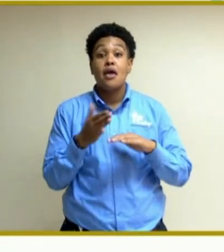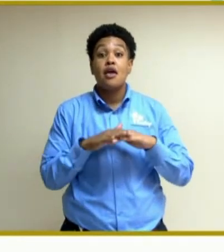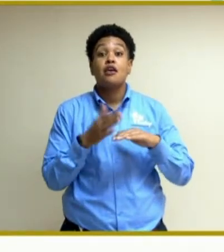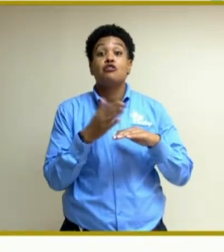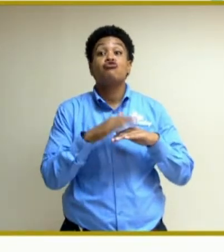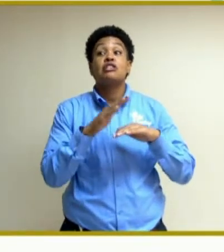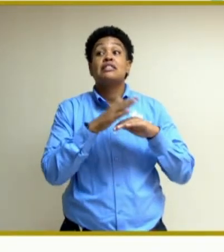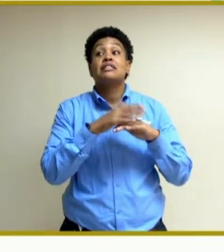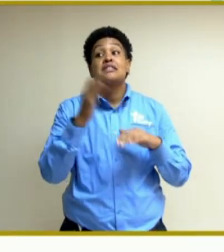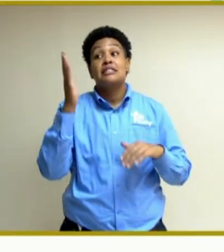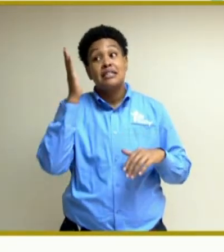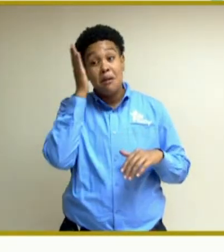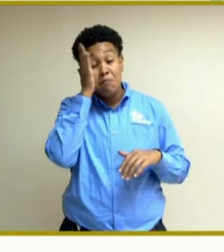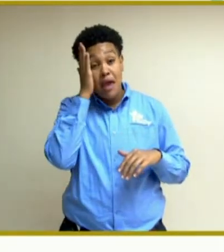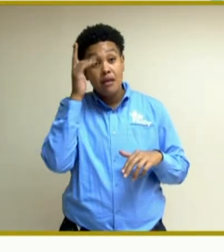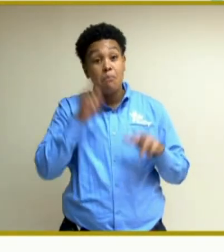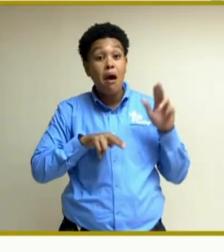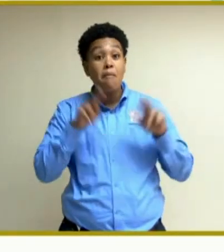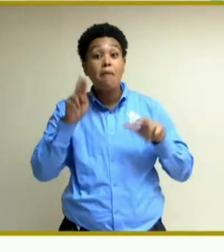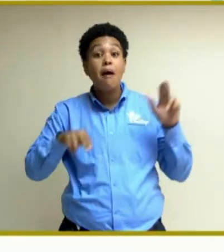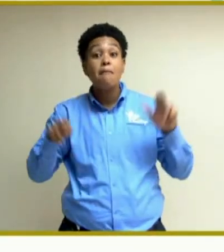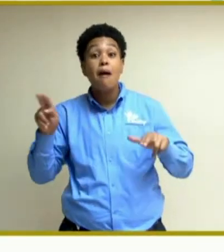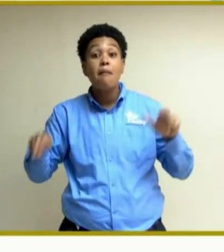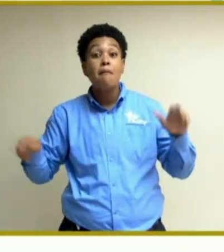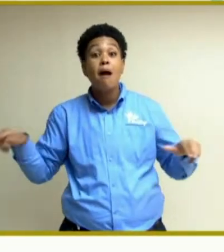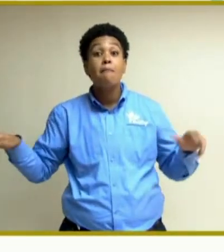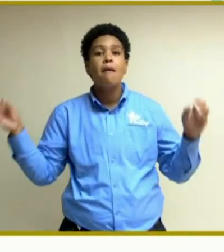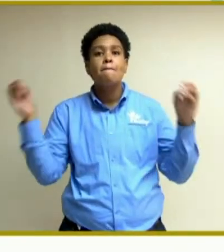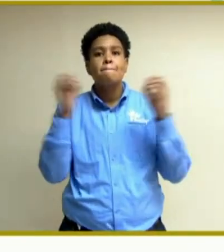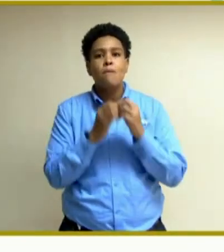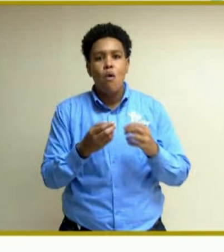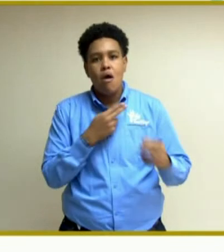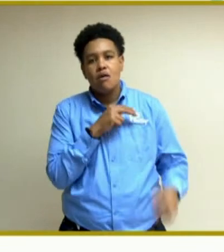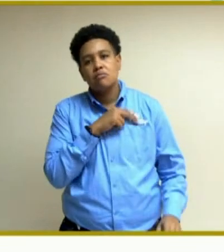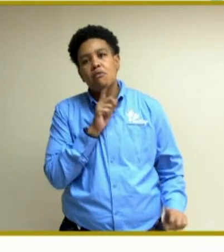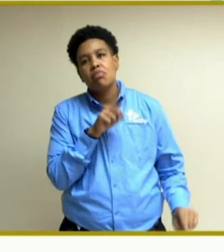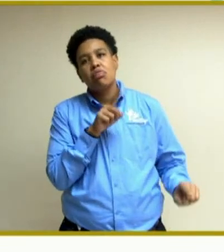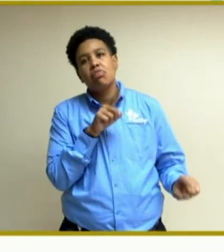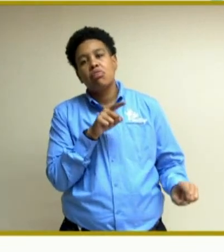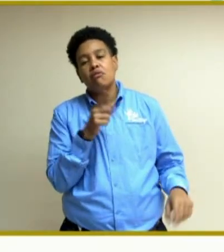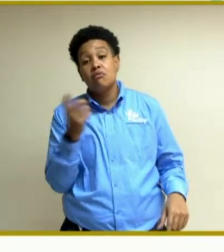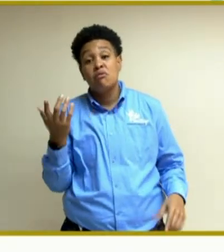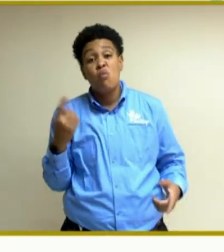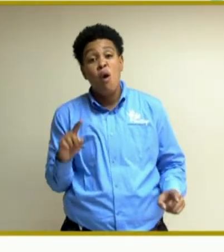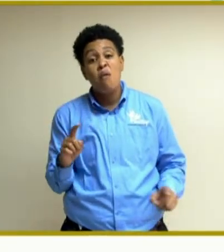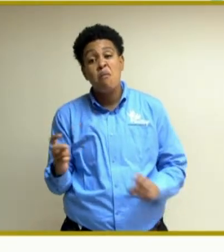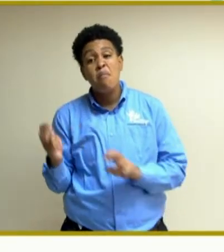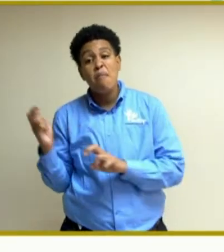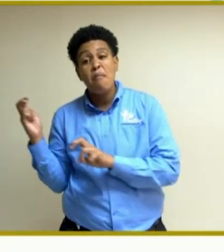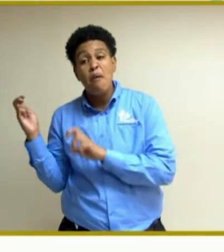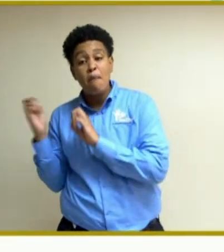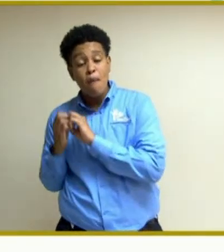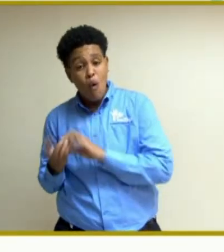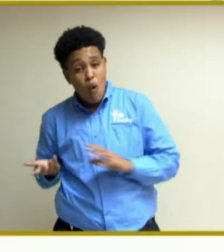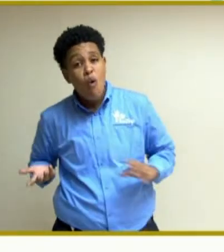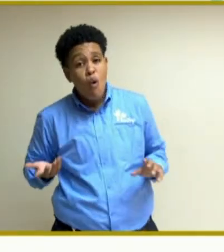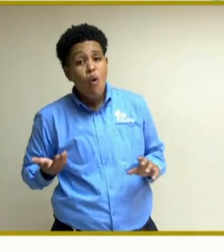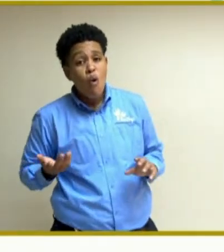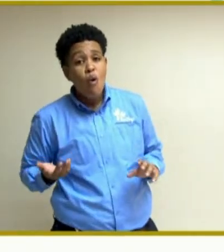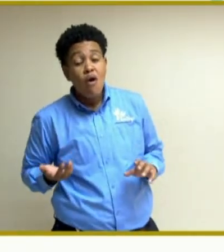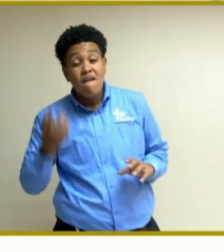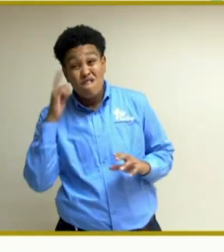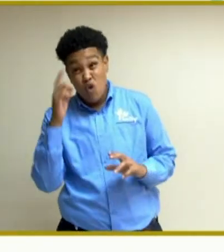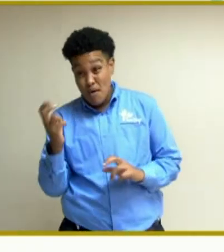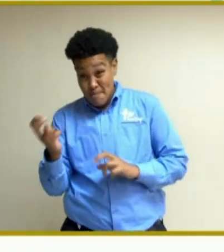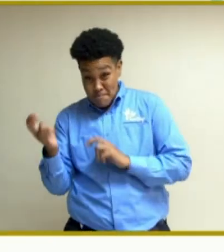the bed occupancy increases, the deaths increases, and for the deaths